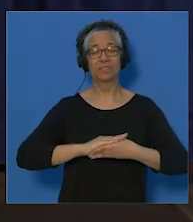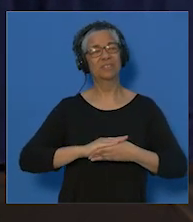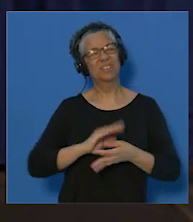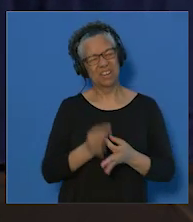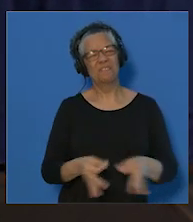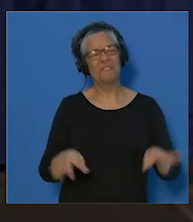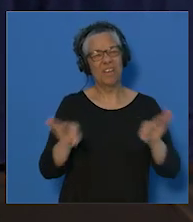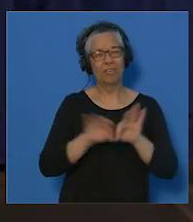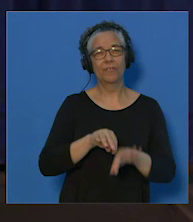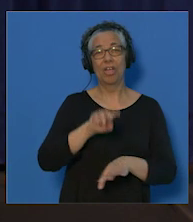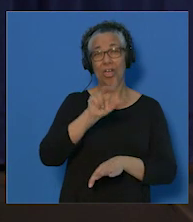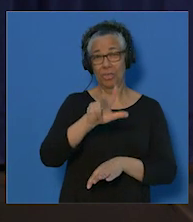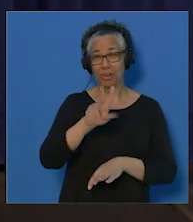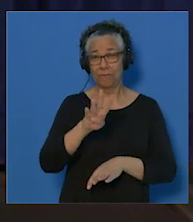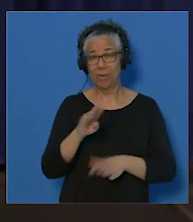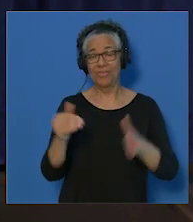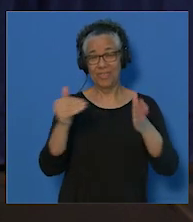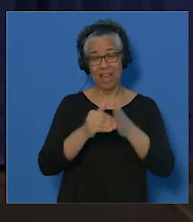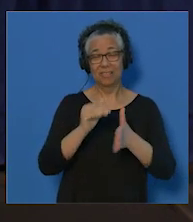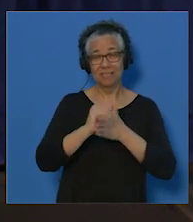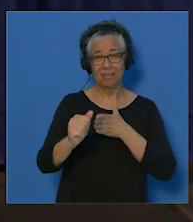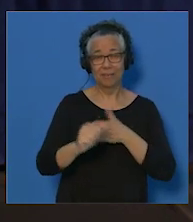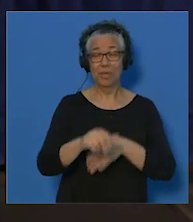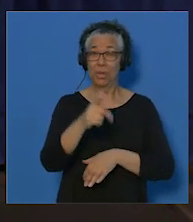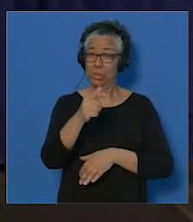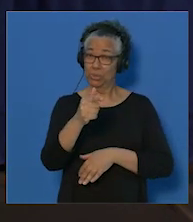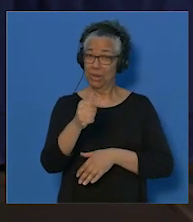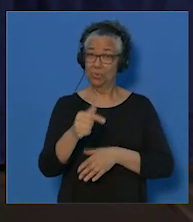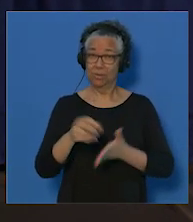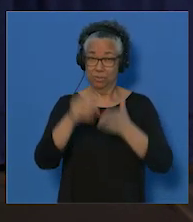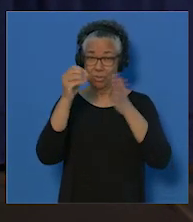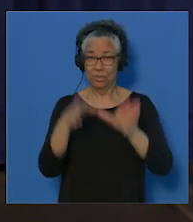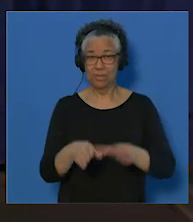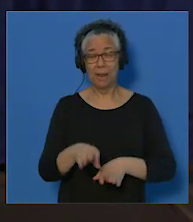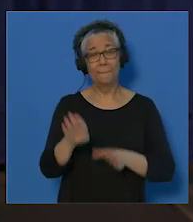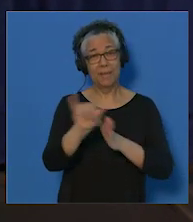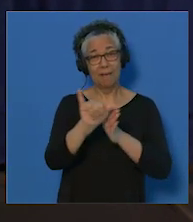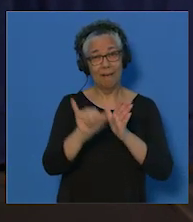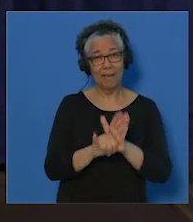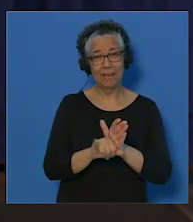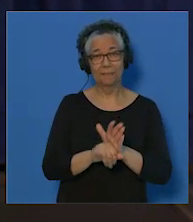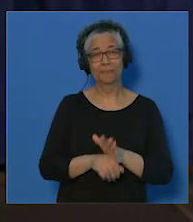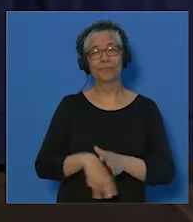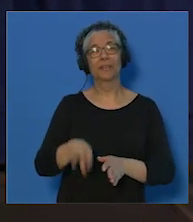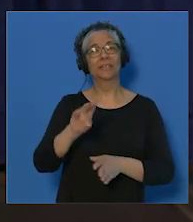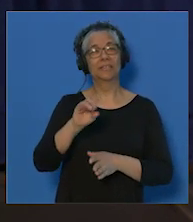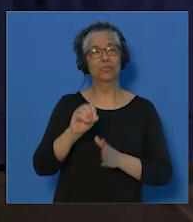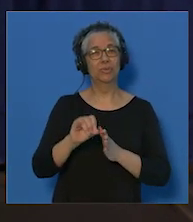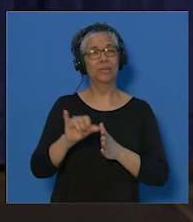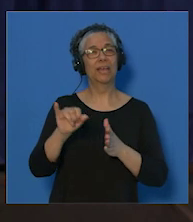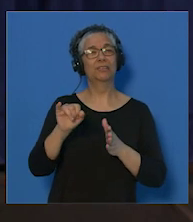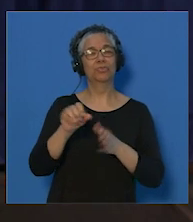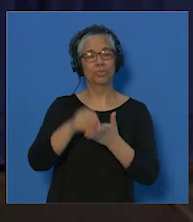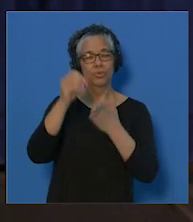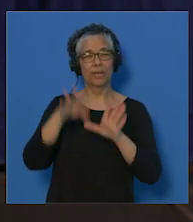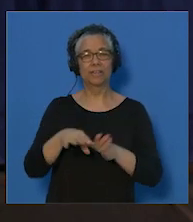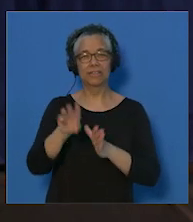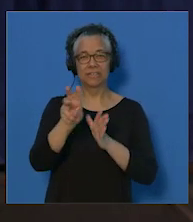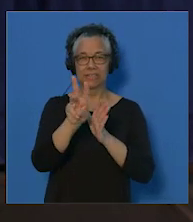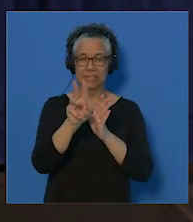$34,000. There are 21 students at the Barclay Institute, 10 students and 7 teachers at the Delwood Middle School who have received